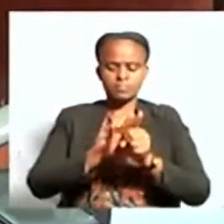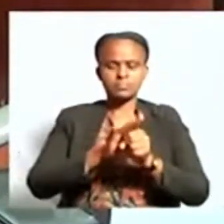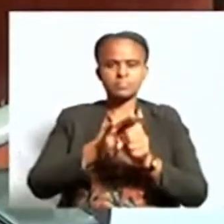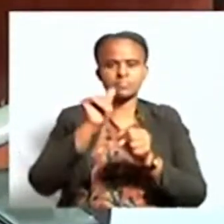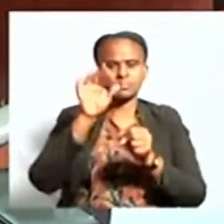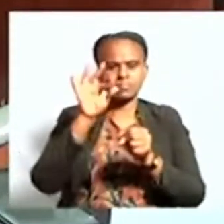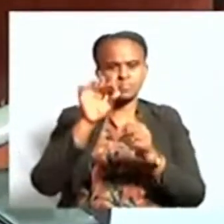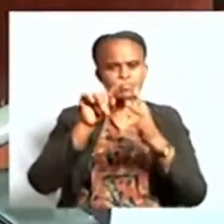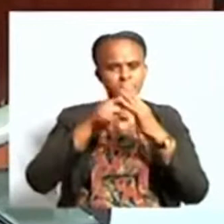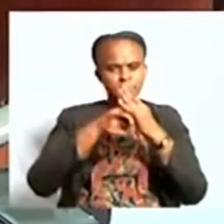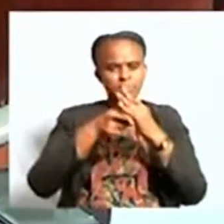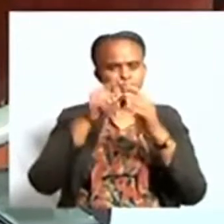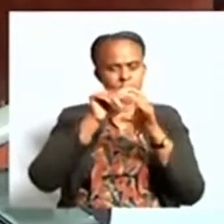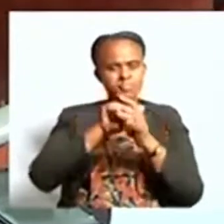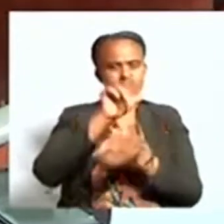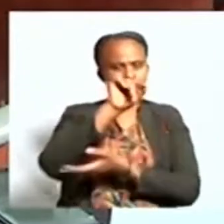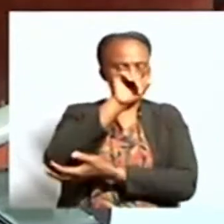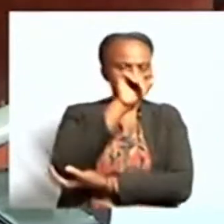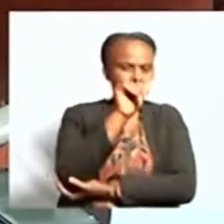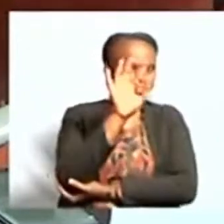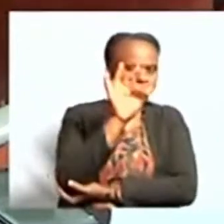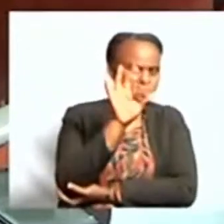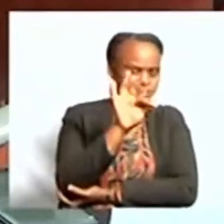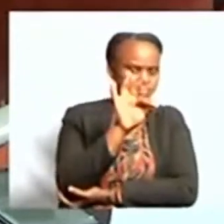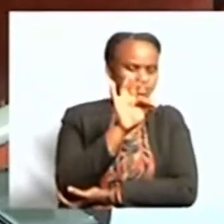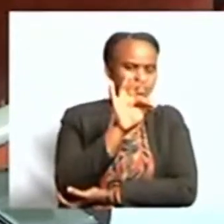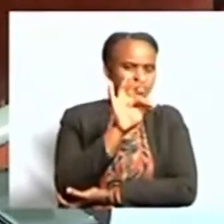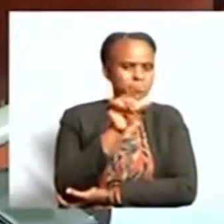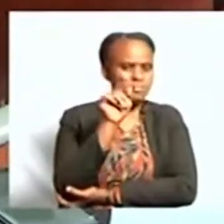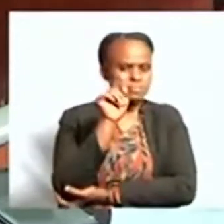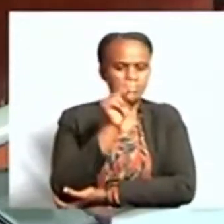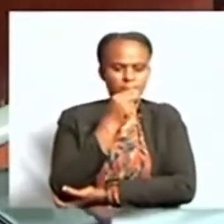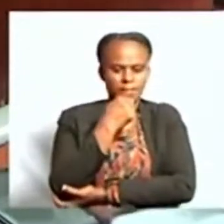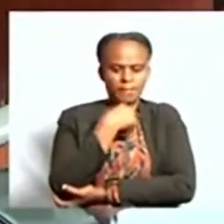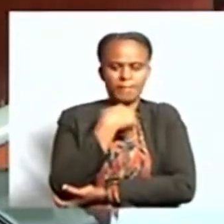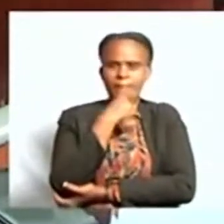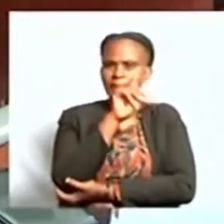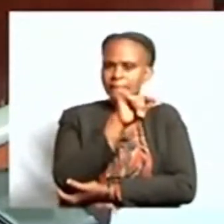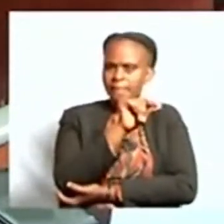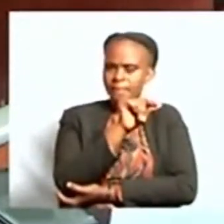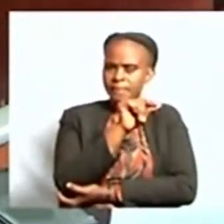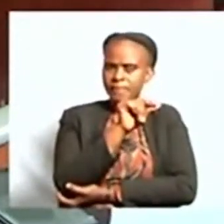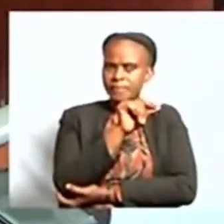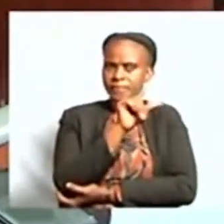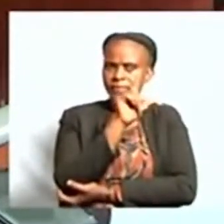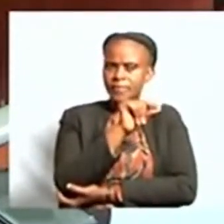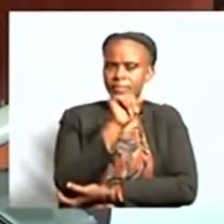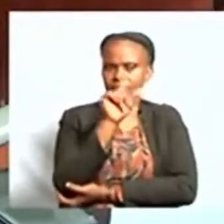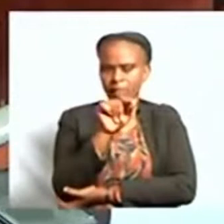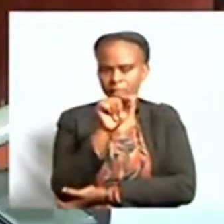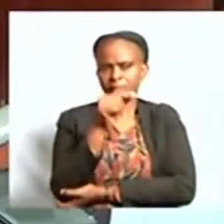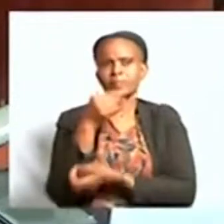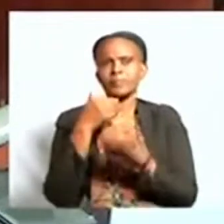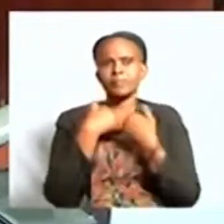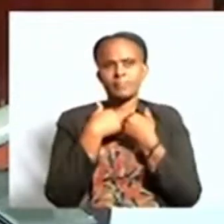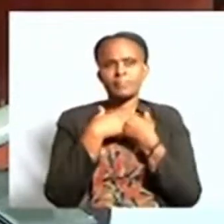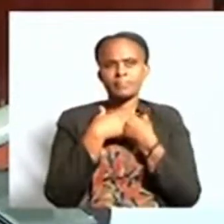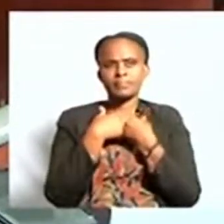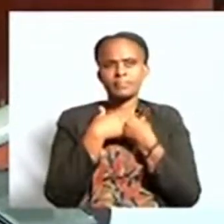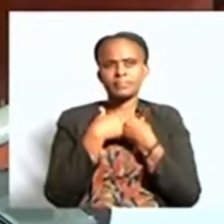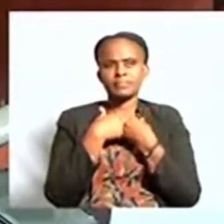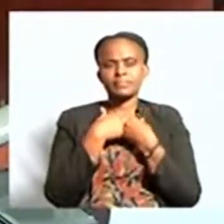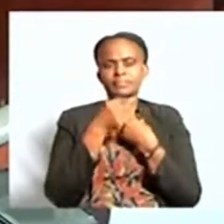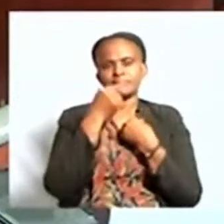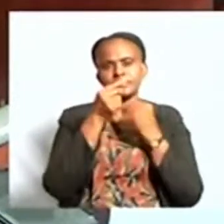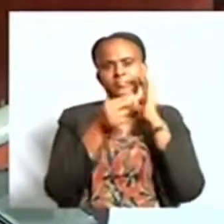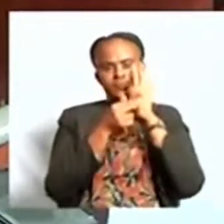COVID-19 started in 2019 and we had it in 2020, implying